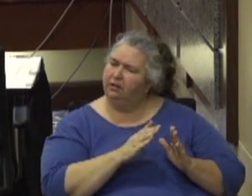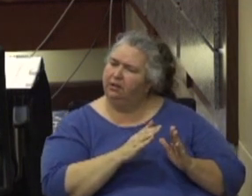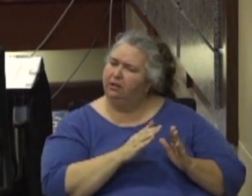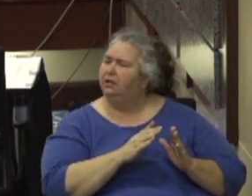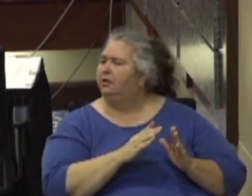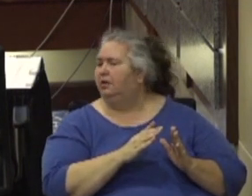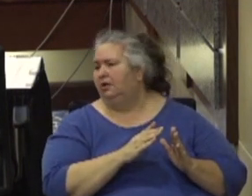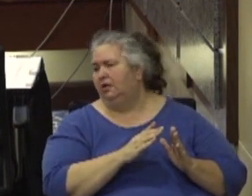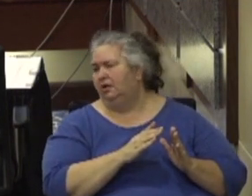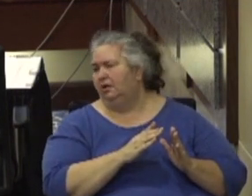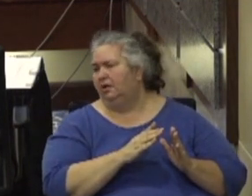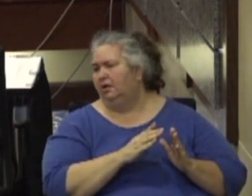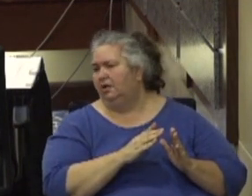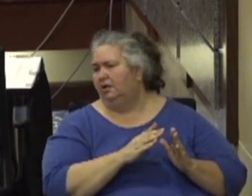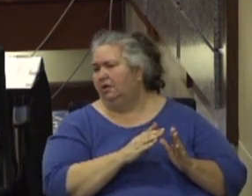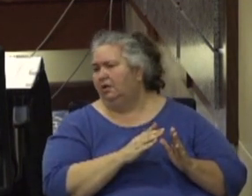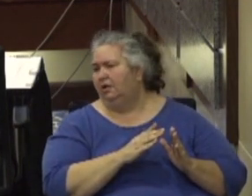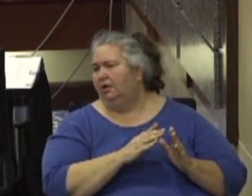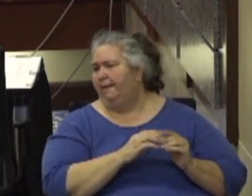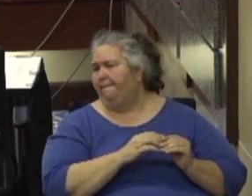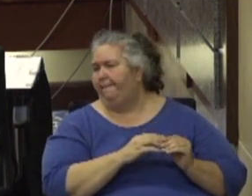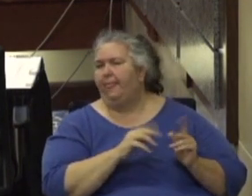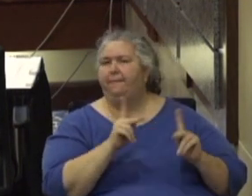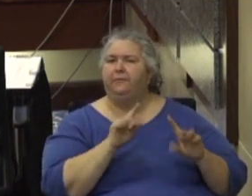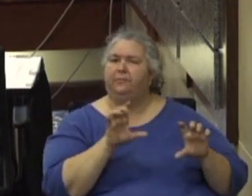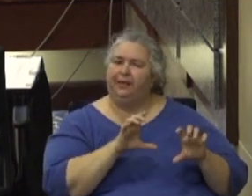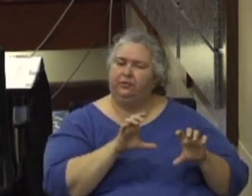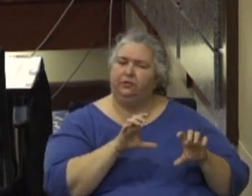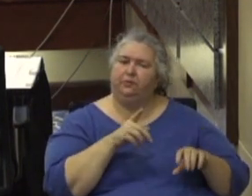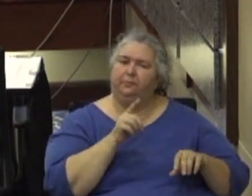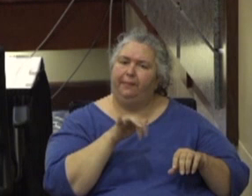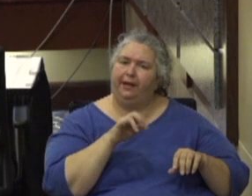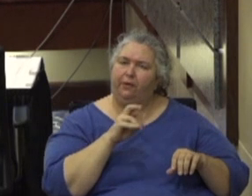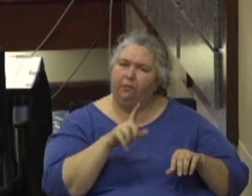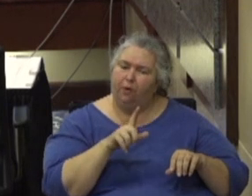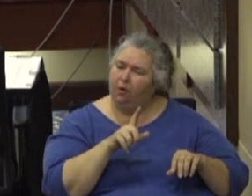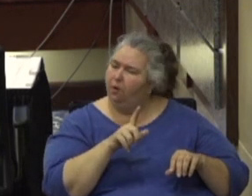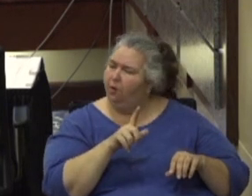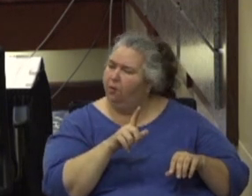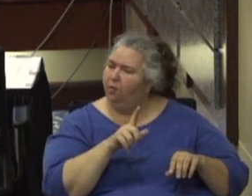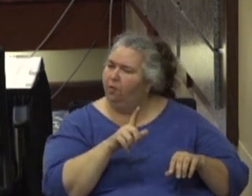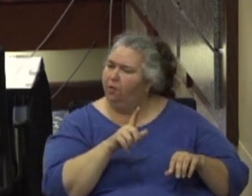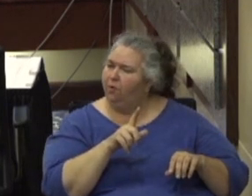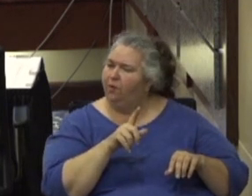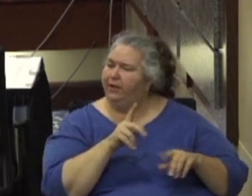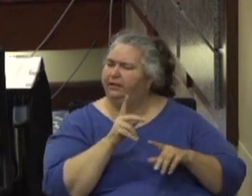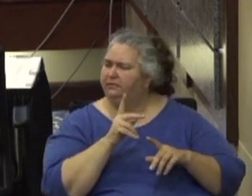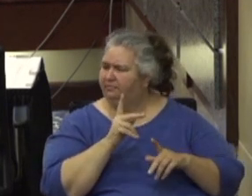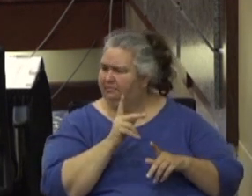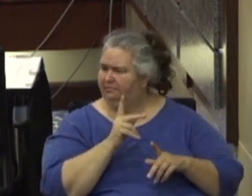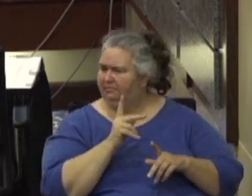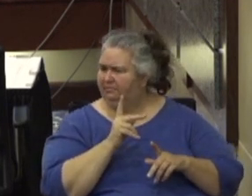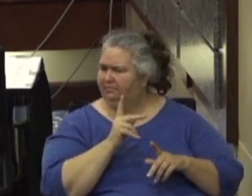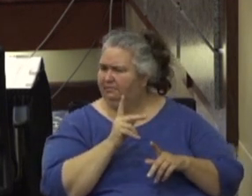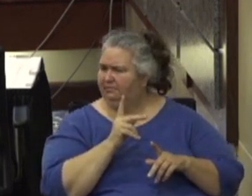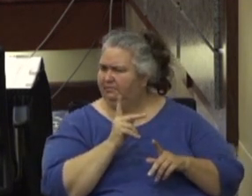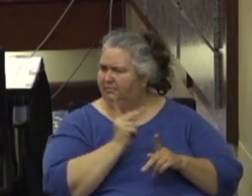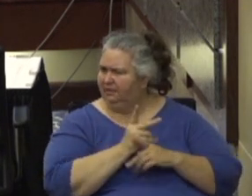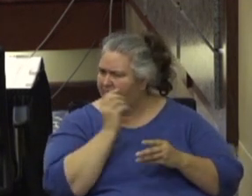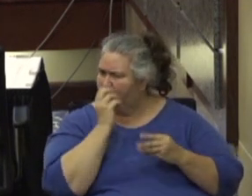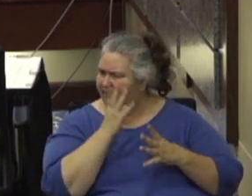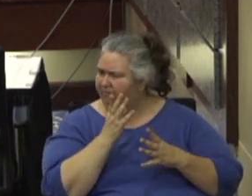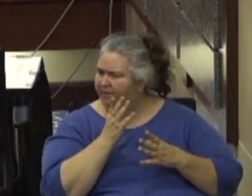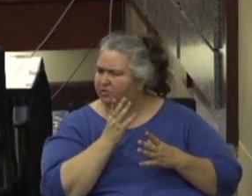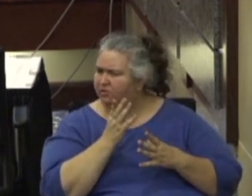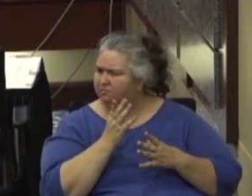some relief on payroll so employers can keep their teams together. So getting that